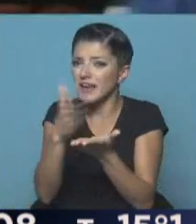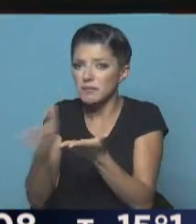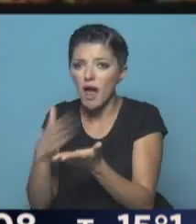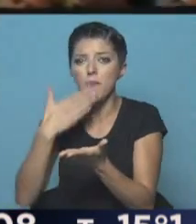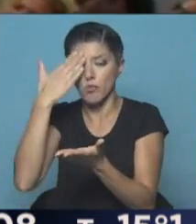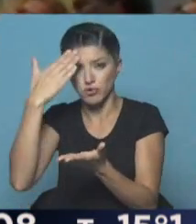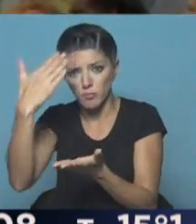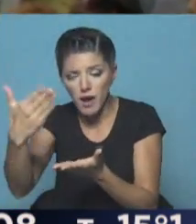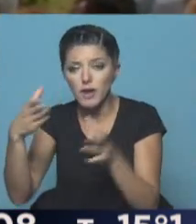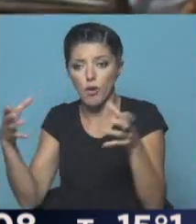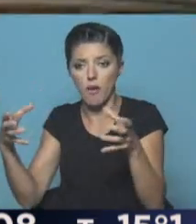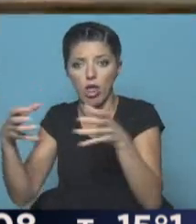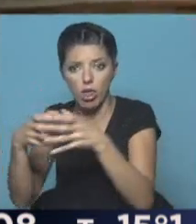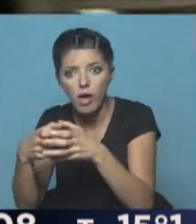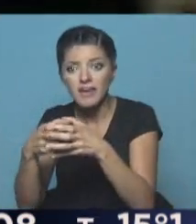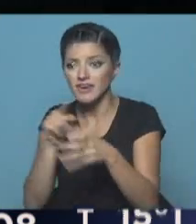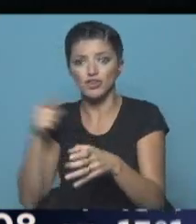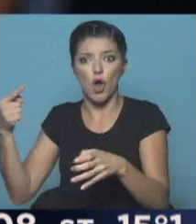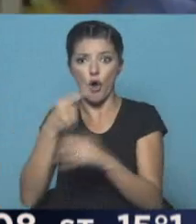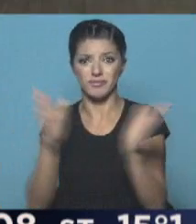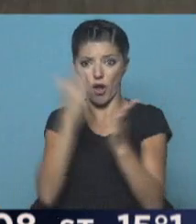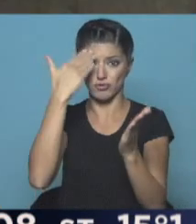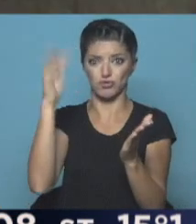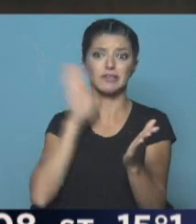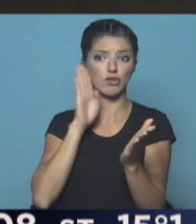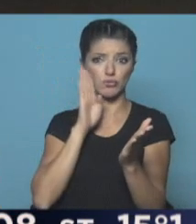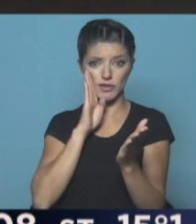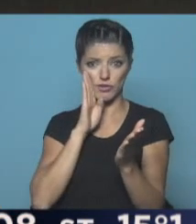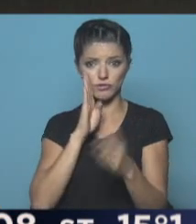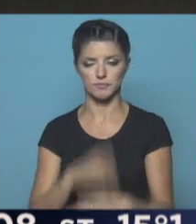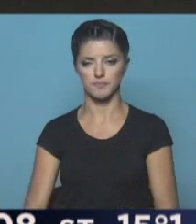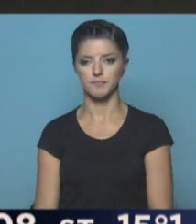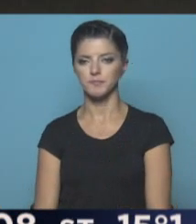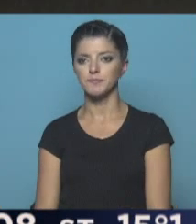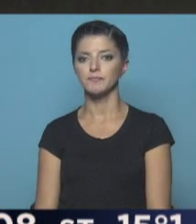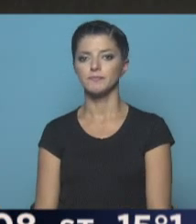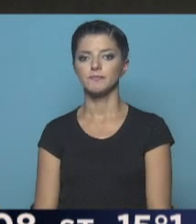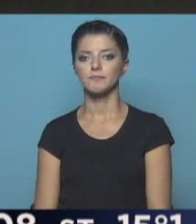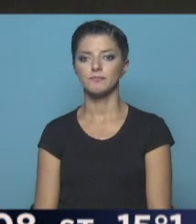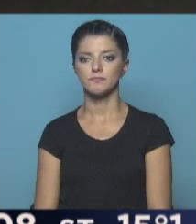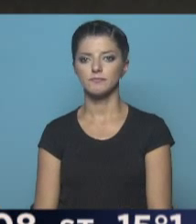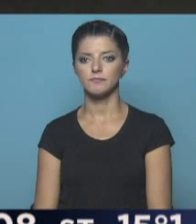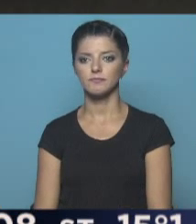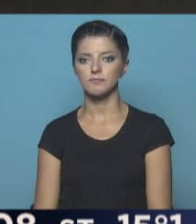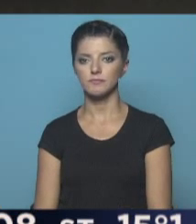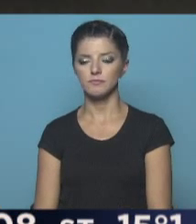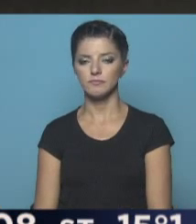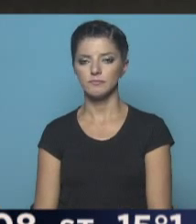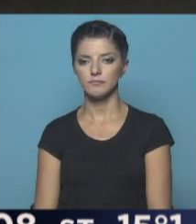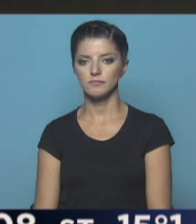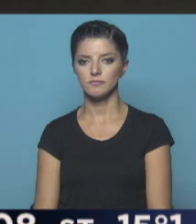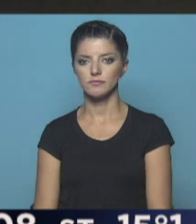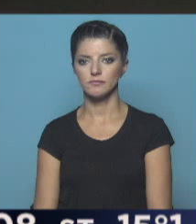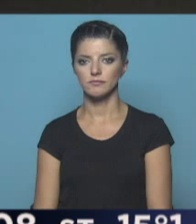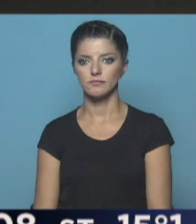que tenía un espíritu contrario a la constitución del país. Well, the fundamental problem is the fundamental problem that's been there since the beginning.